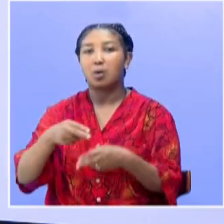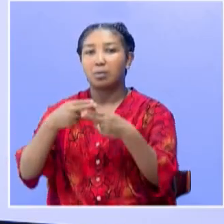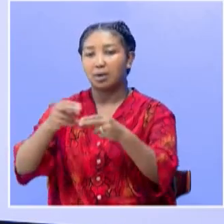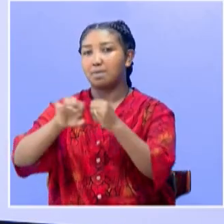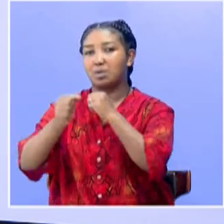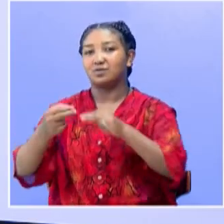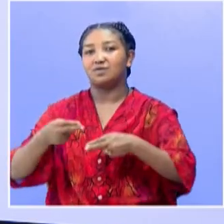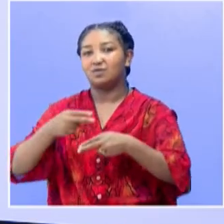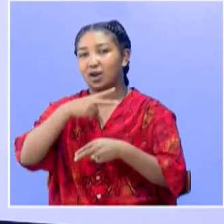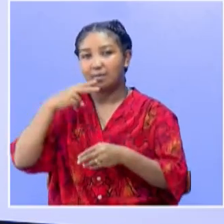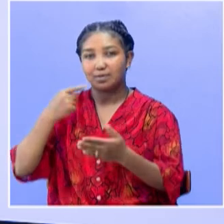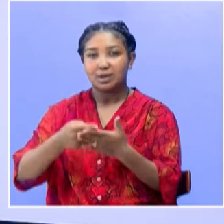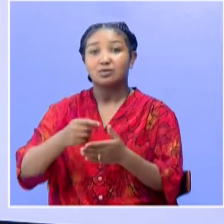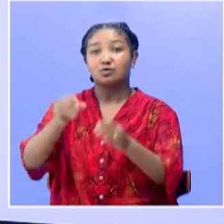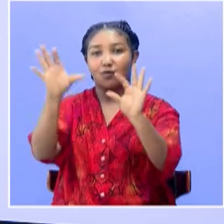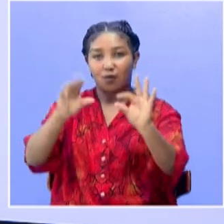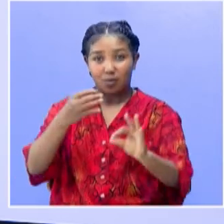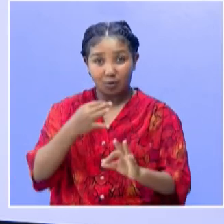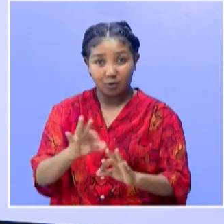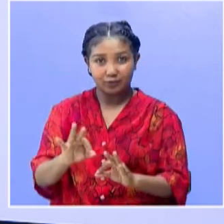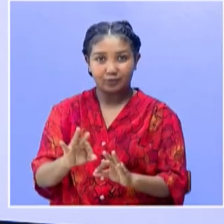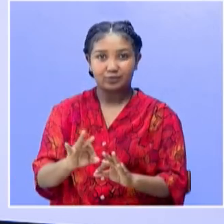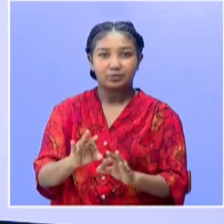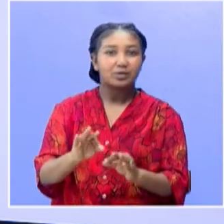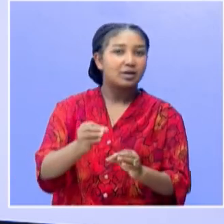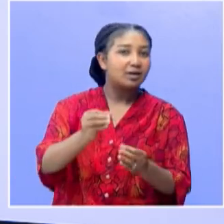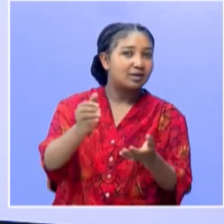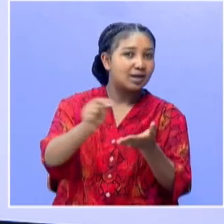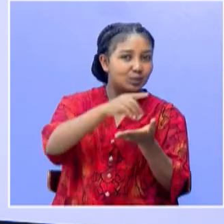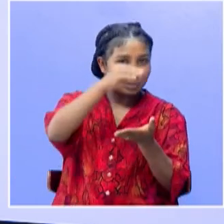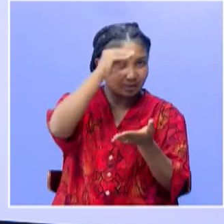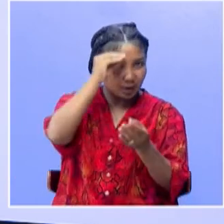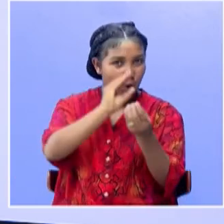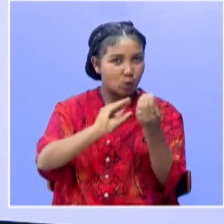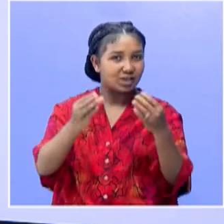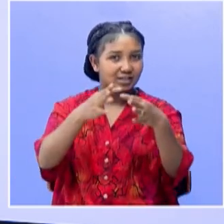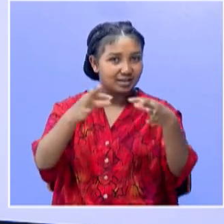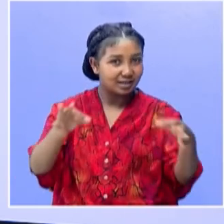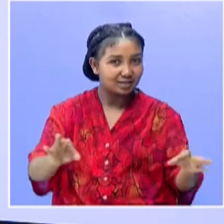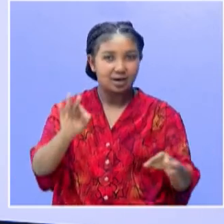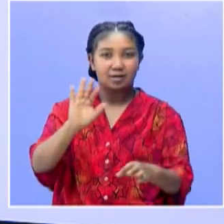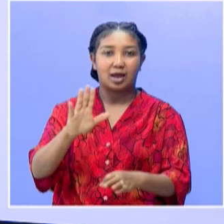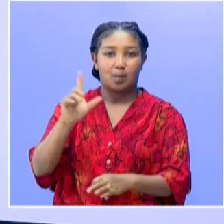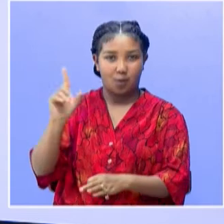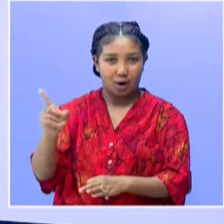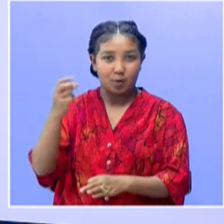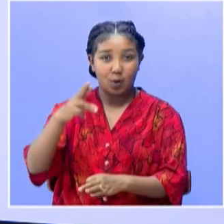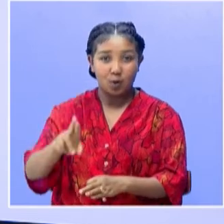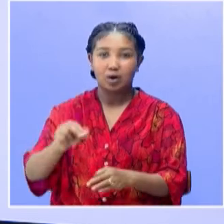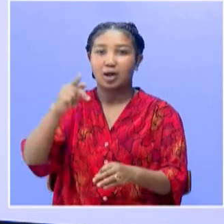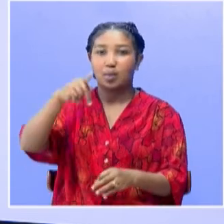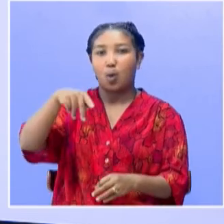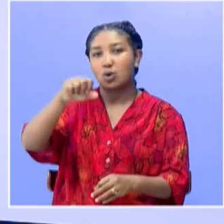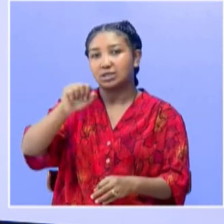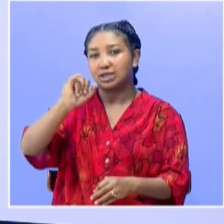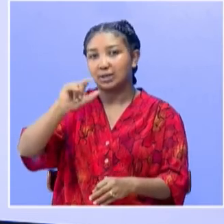base verb. This is the form of what we have seen last week, conditional sentence type 1 or